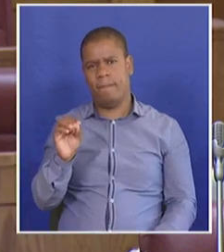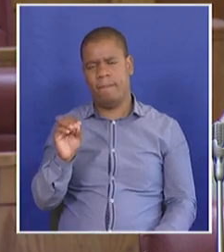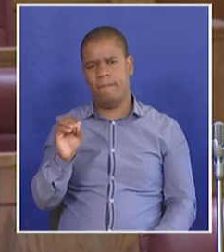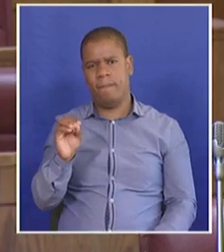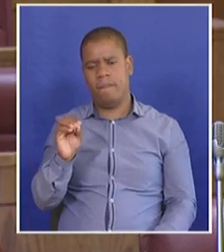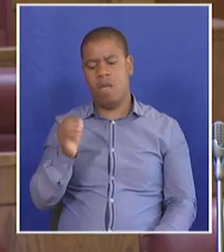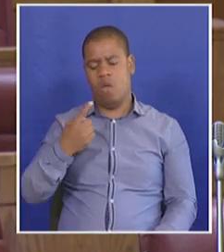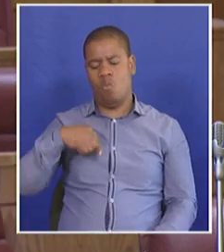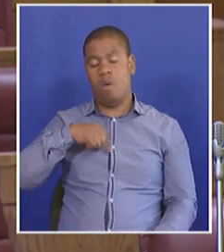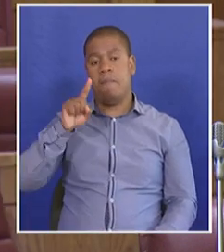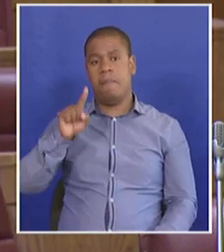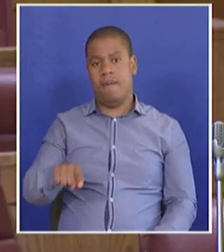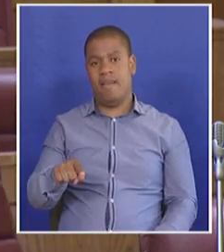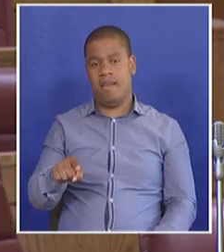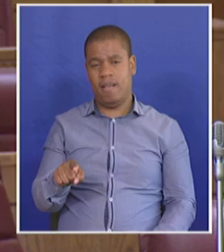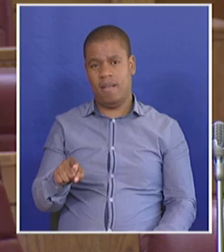all of us, take